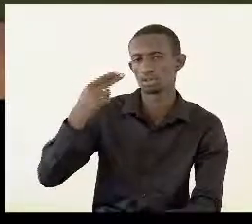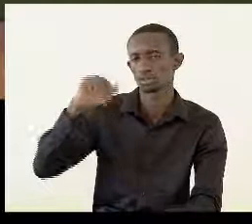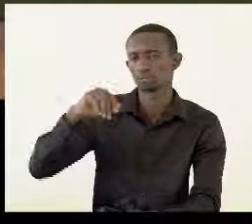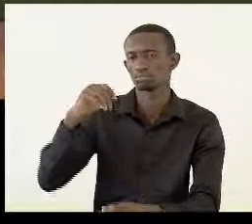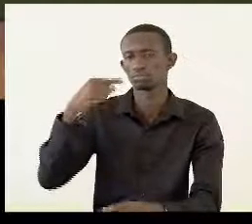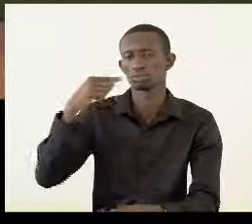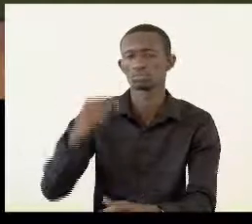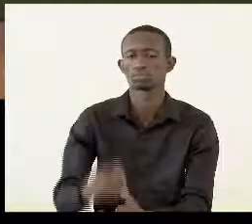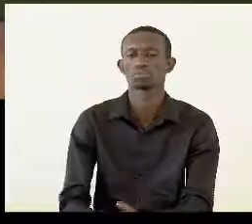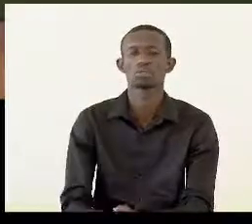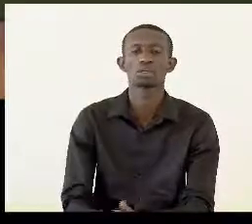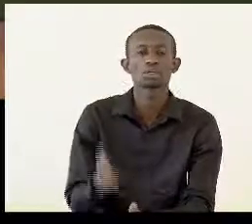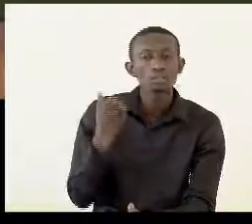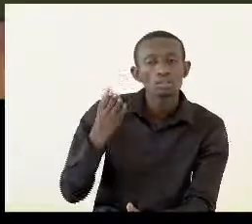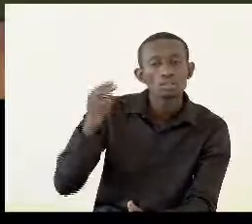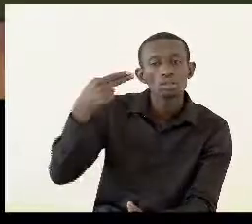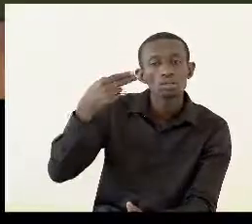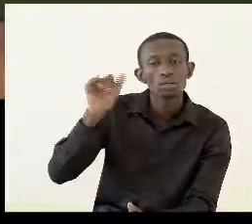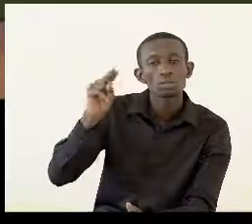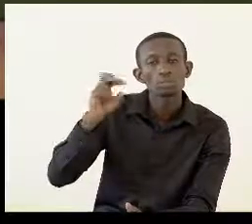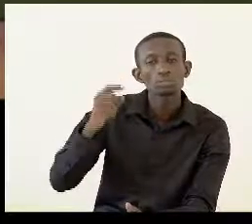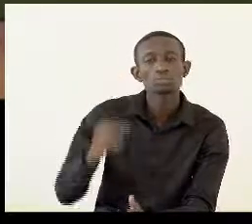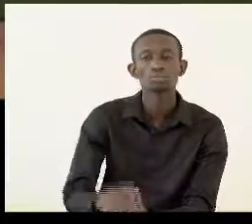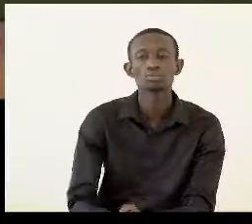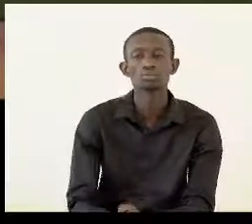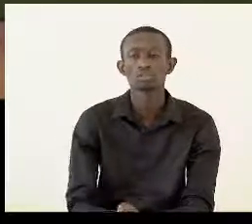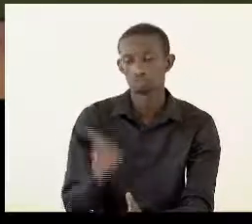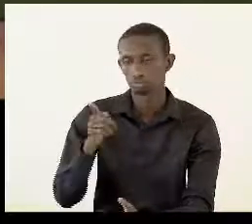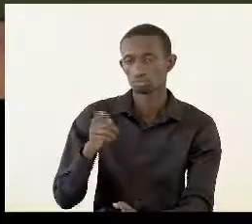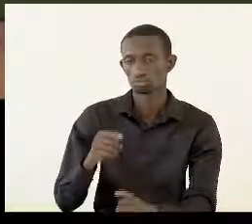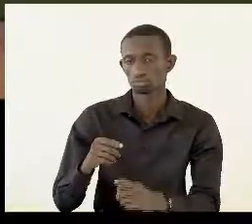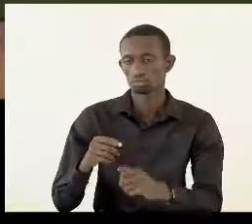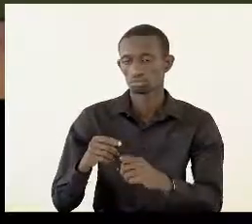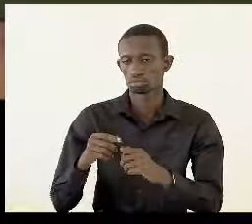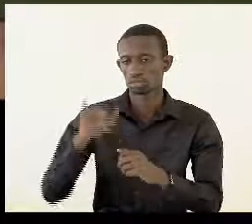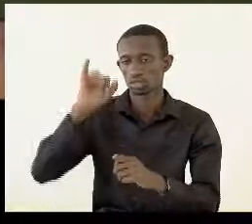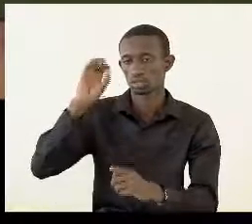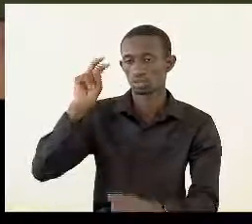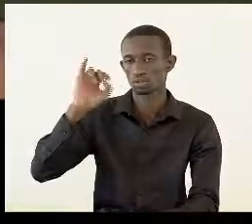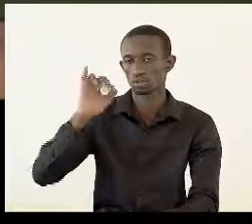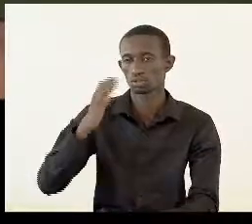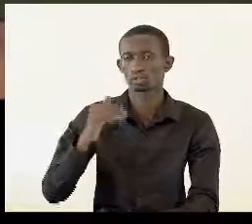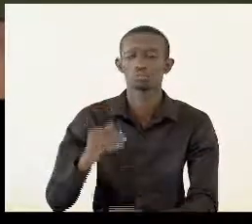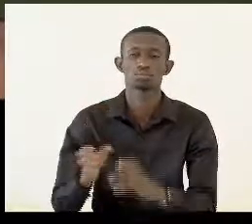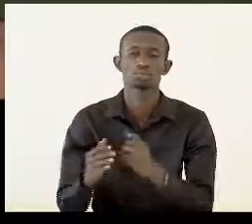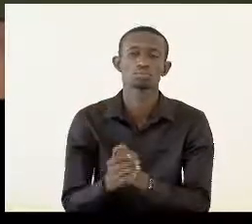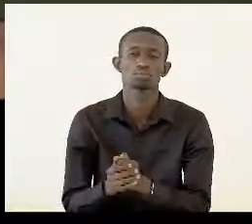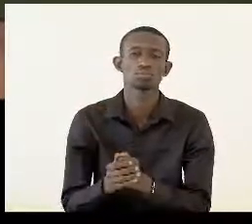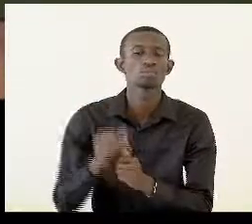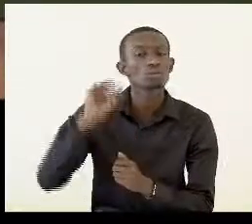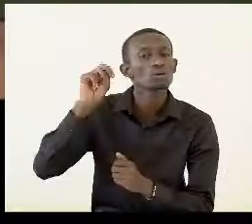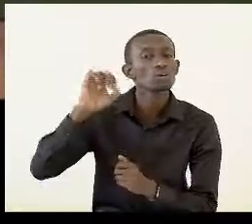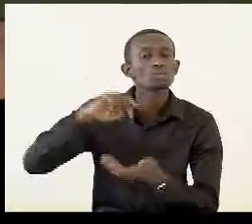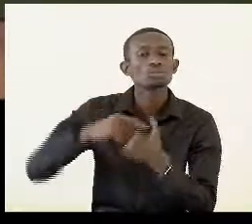state. These hydrides, they are also ionic compounds. Being ionic, they will be